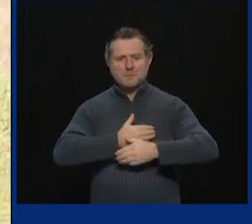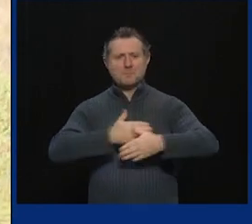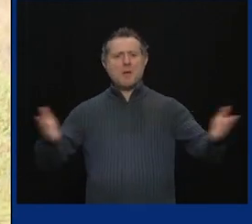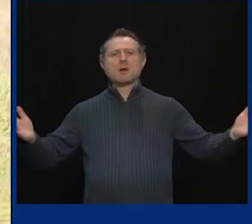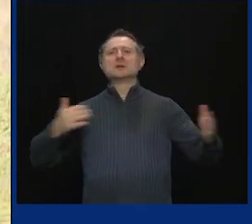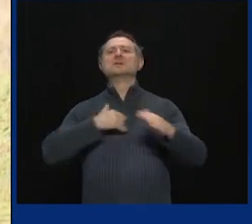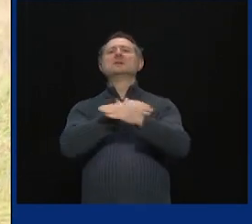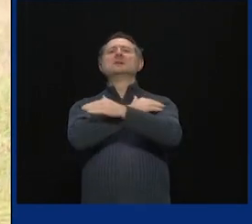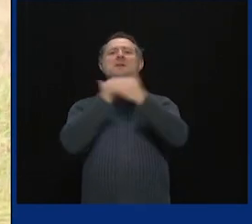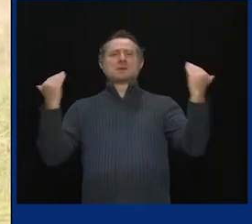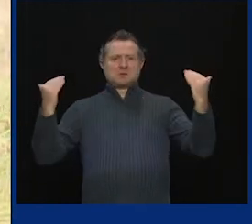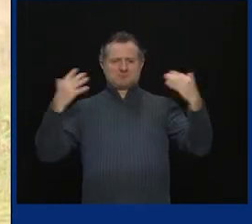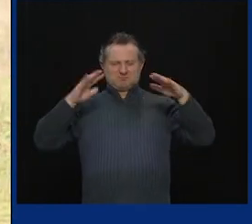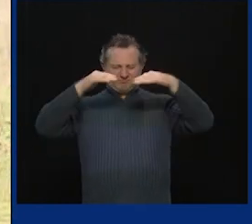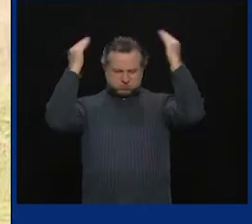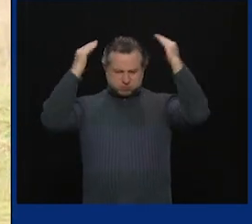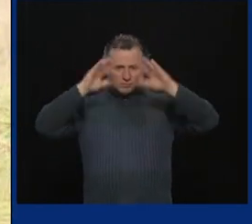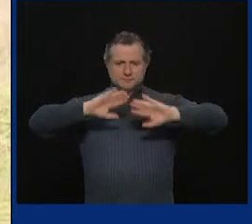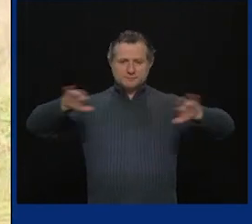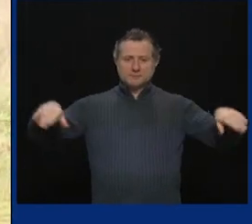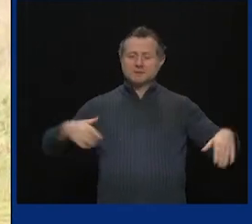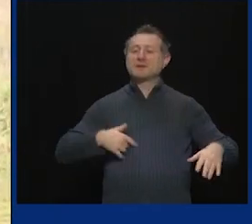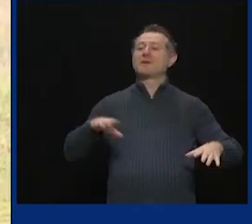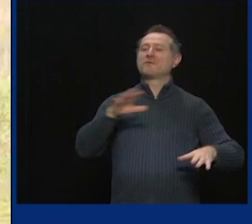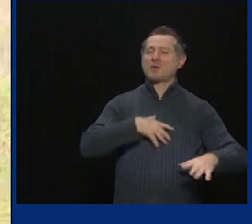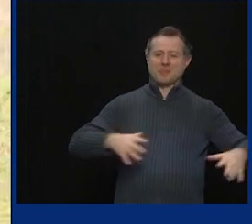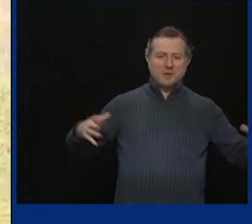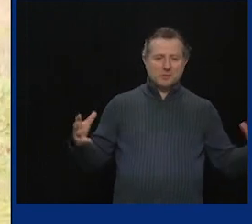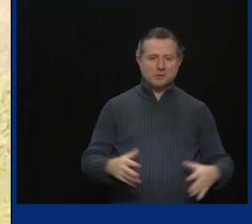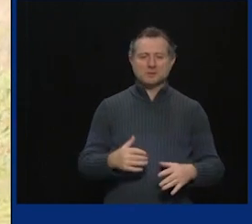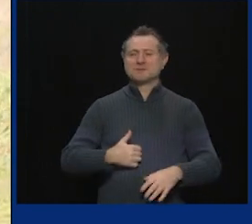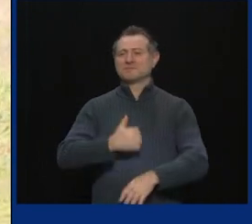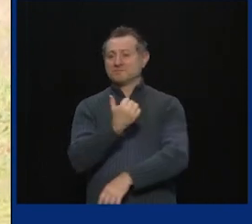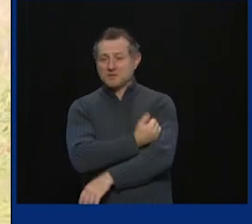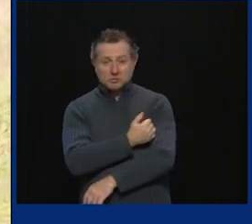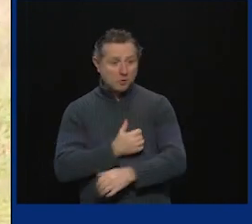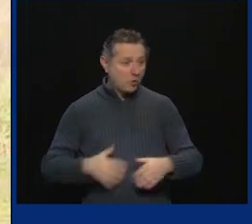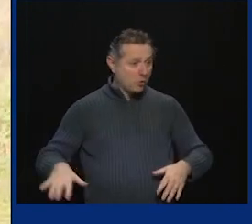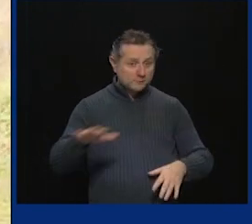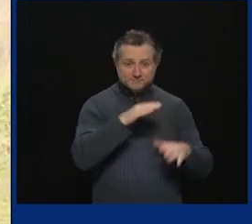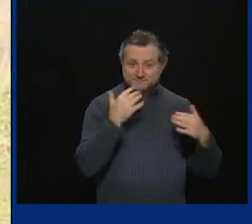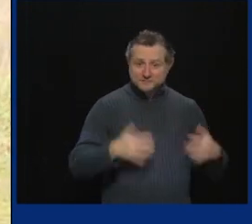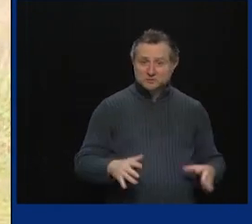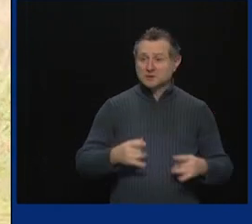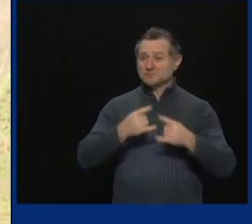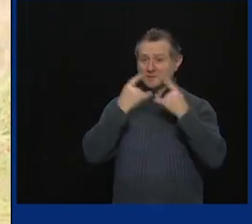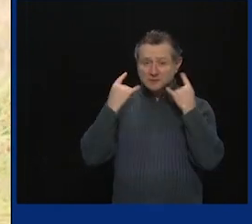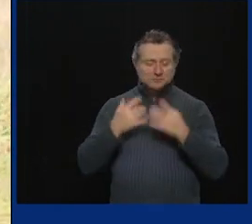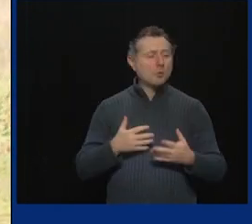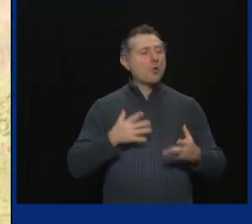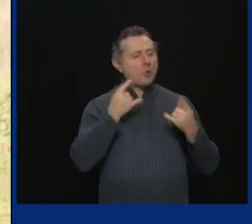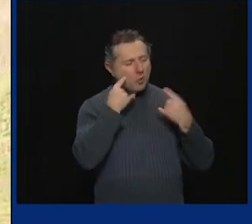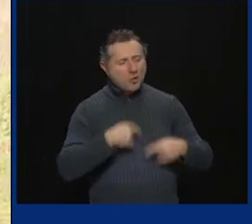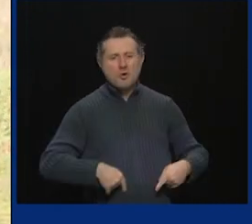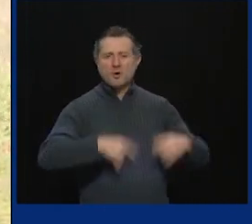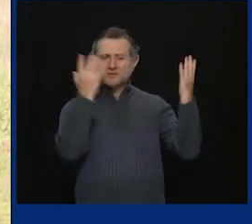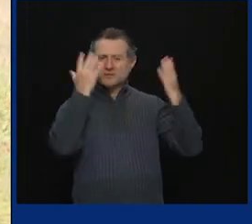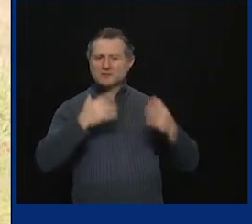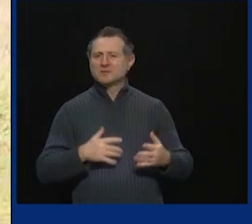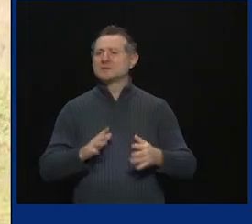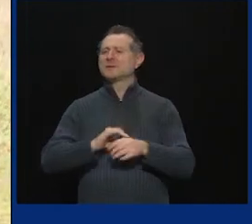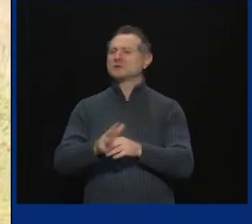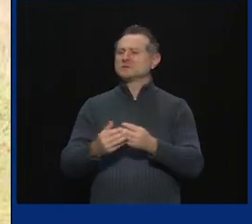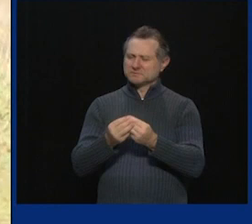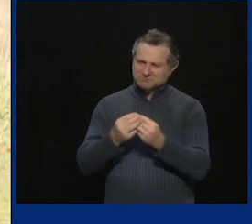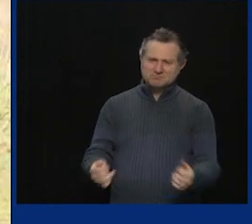together, we're all vaccinated, nobody wears a mask, and we say this pandemic is behind us. That is my goal. My number one priority is to put this